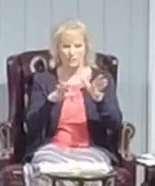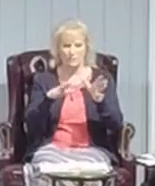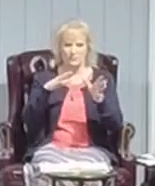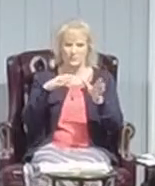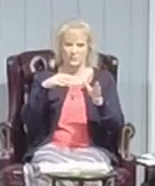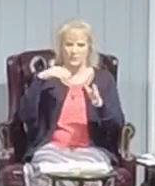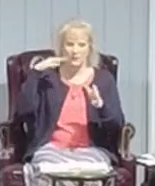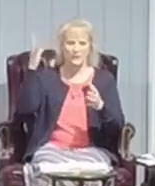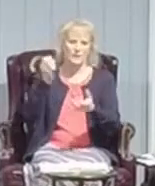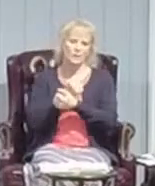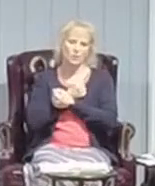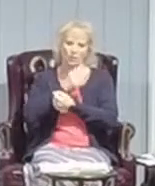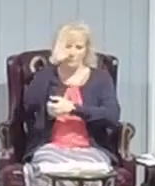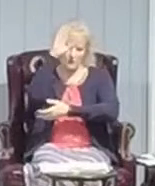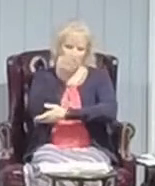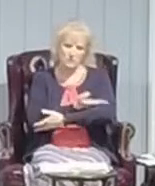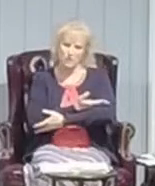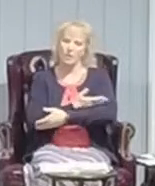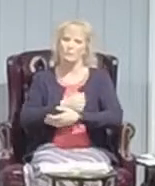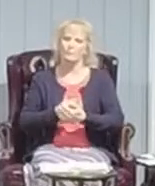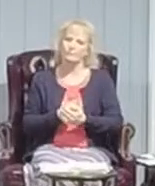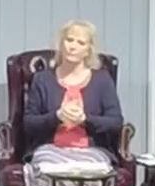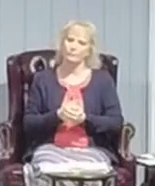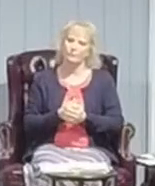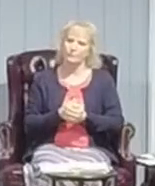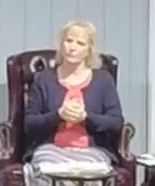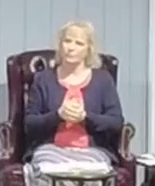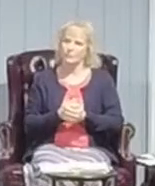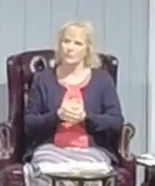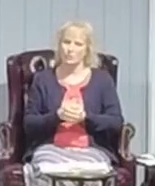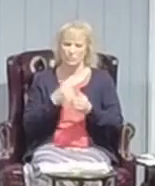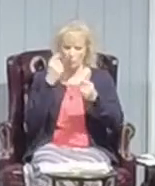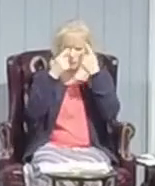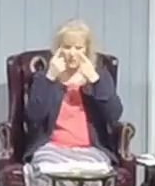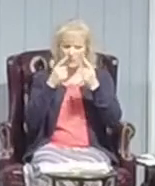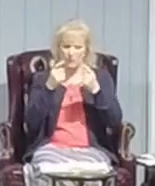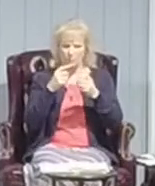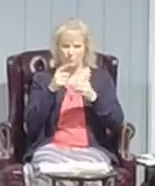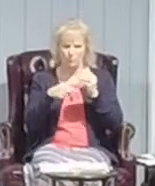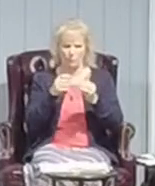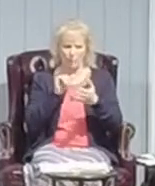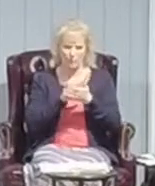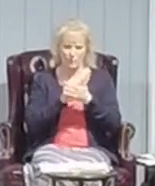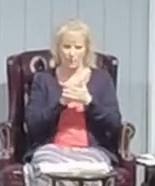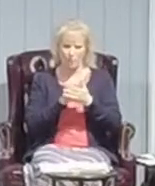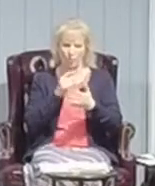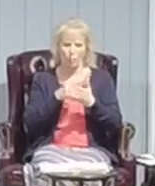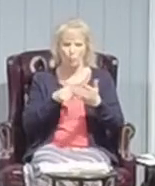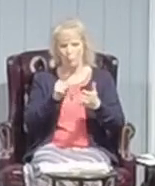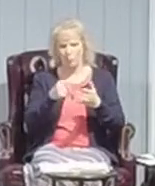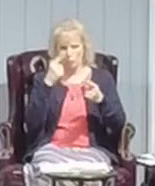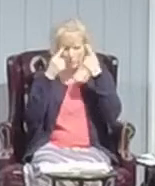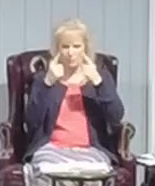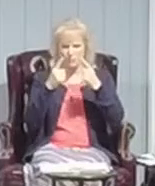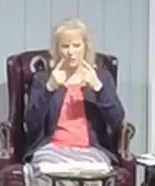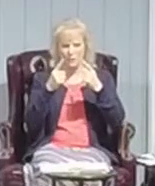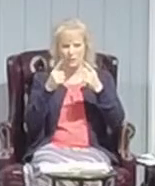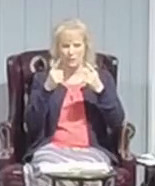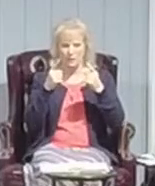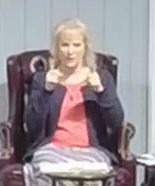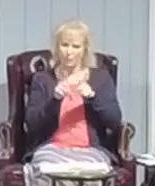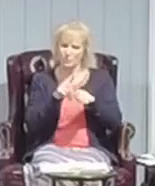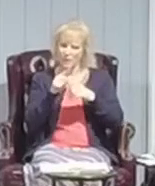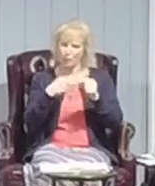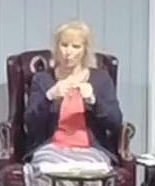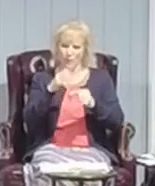his Son. And so, in keeping that in context, what do you think it was like when the Son got home?